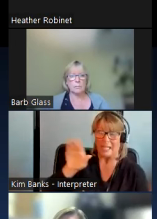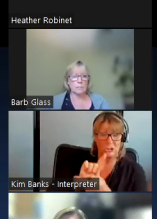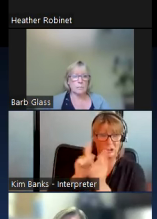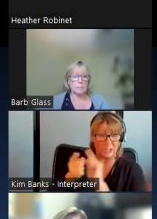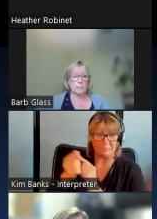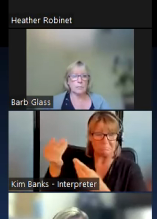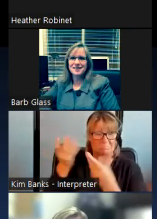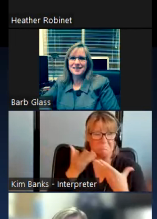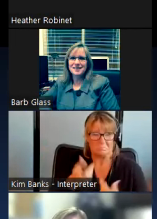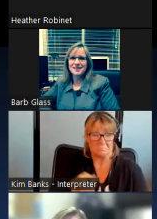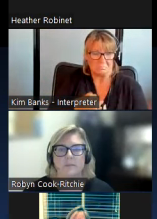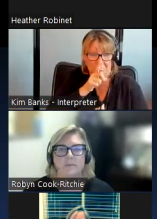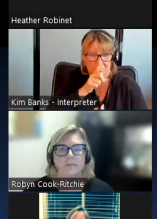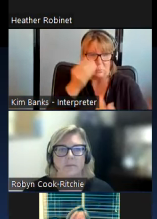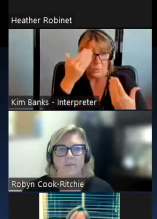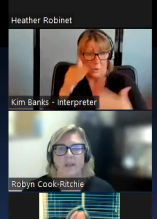something.